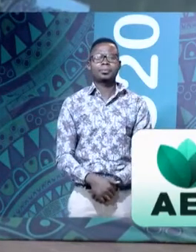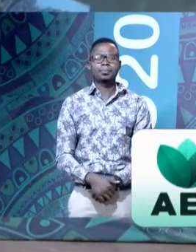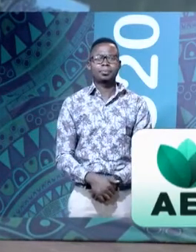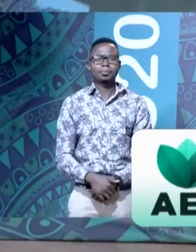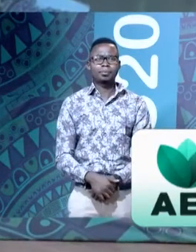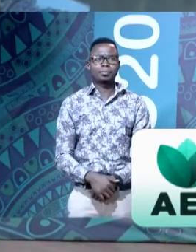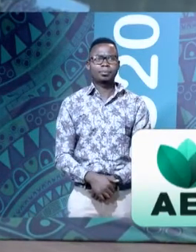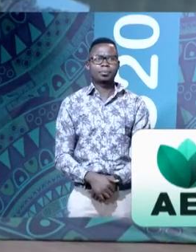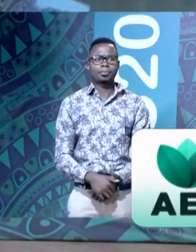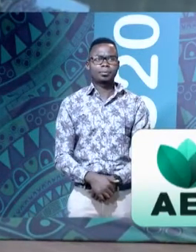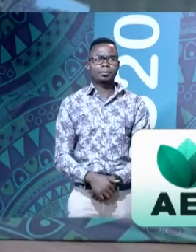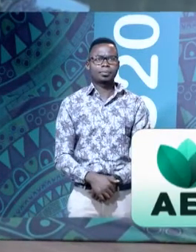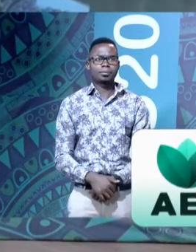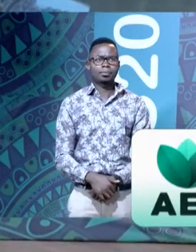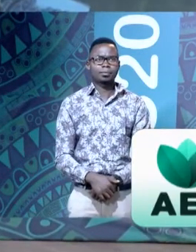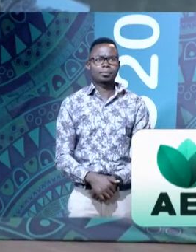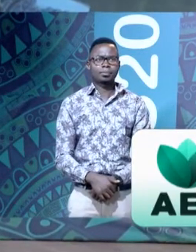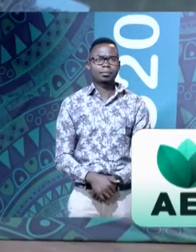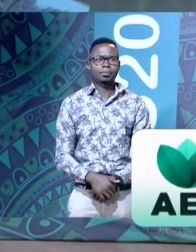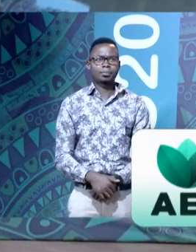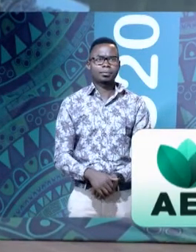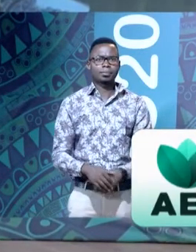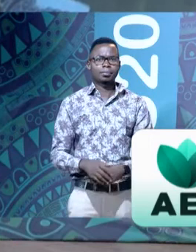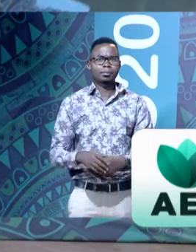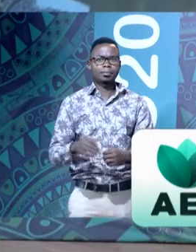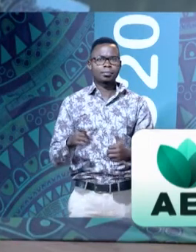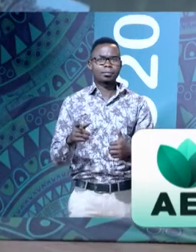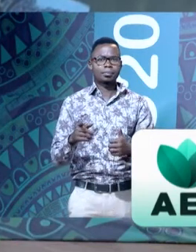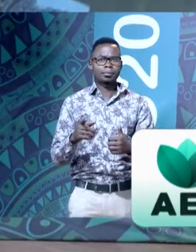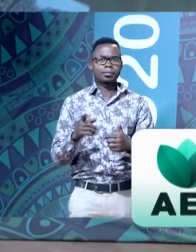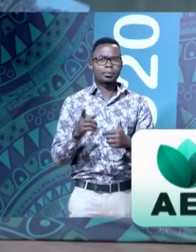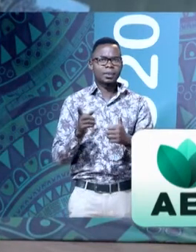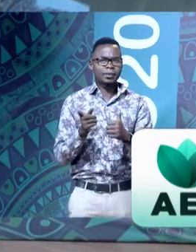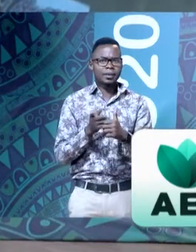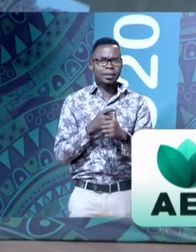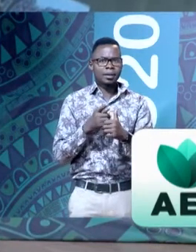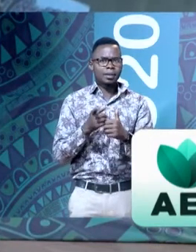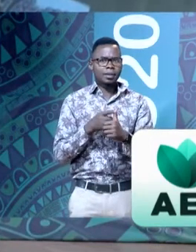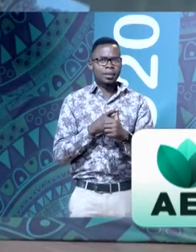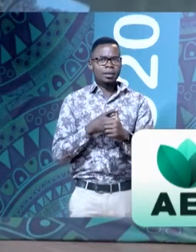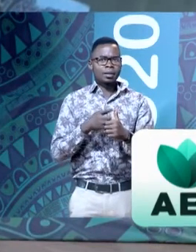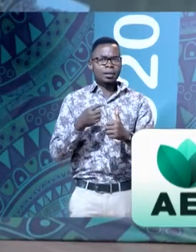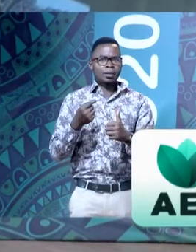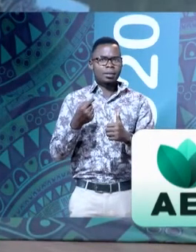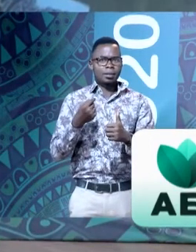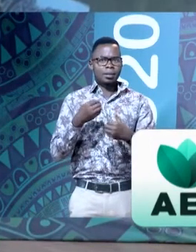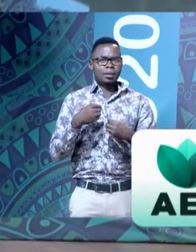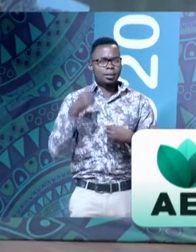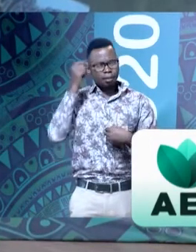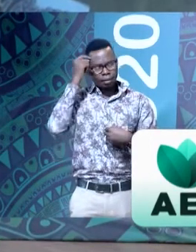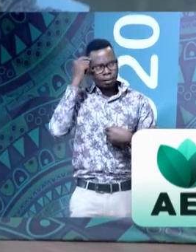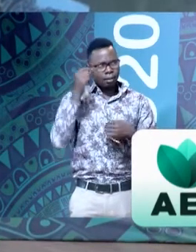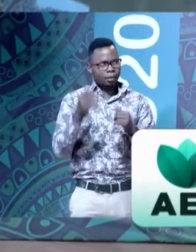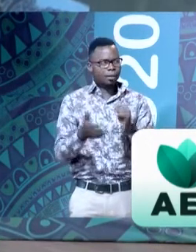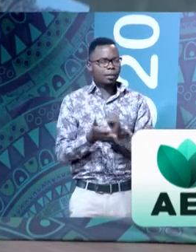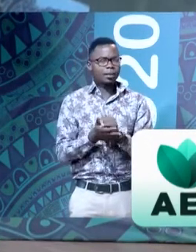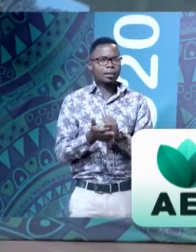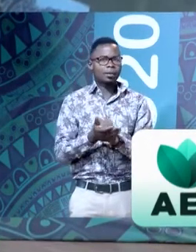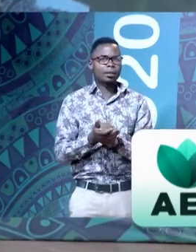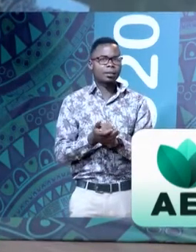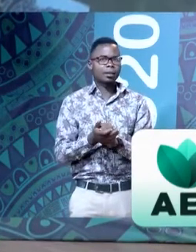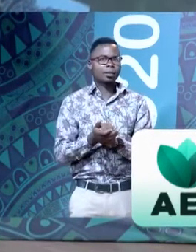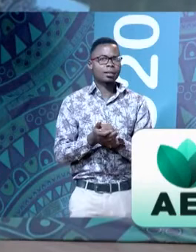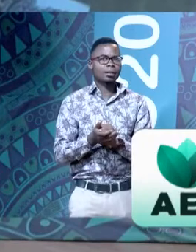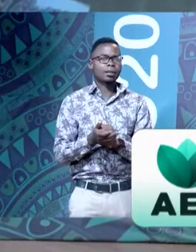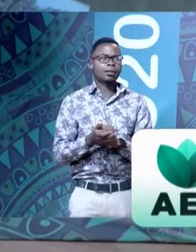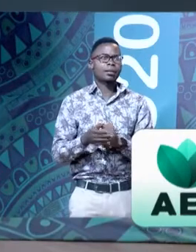I think first and foremost, we will run faster if African women are part and parcel of all activities